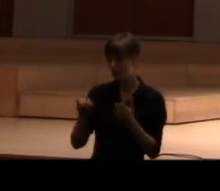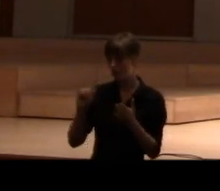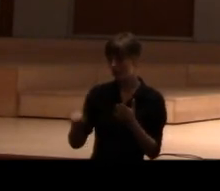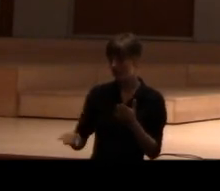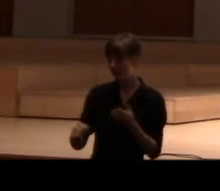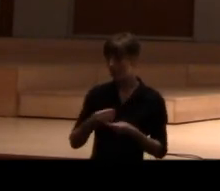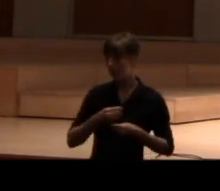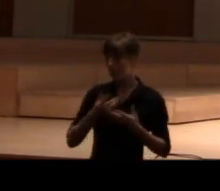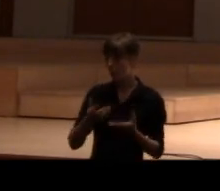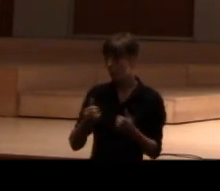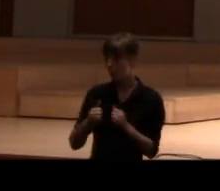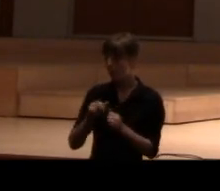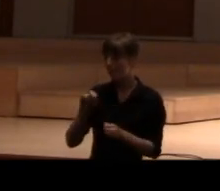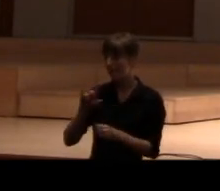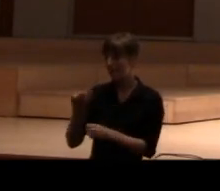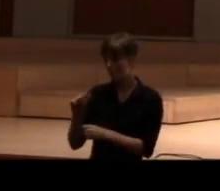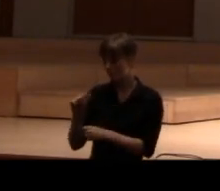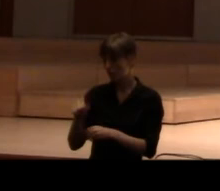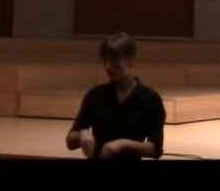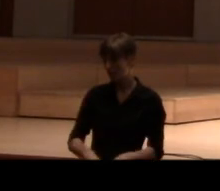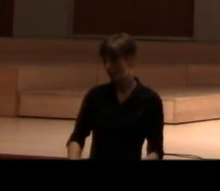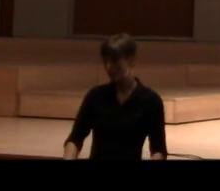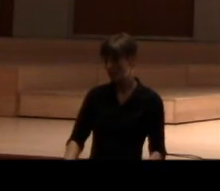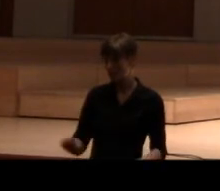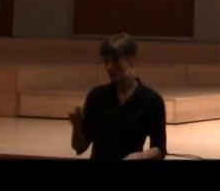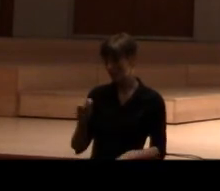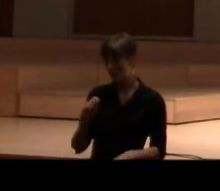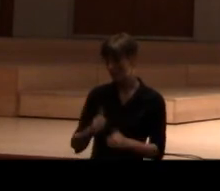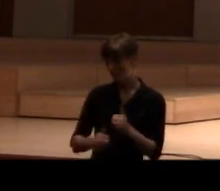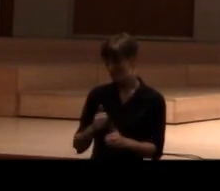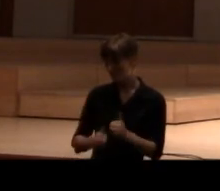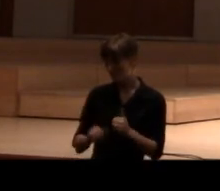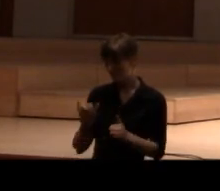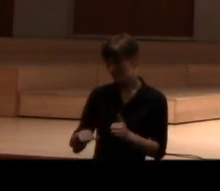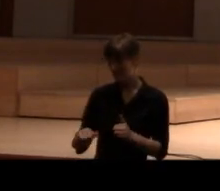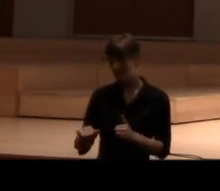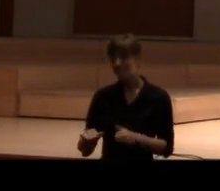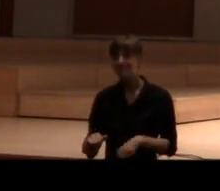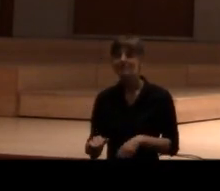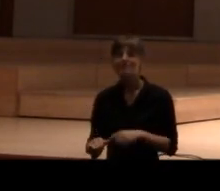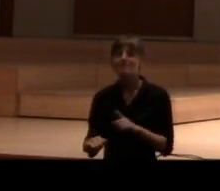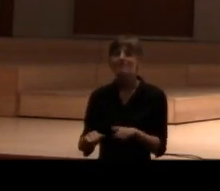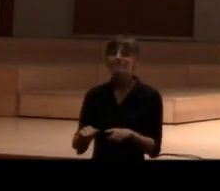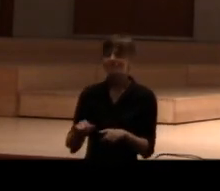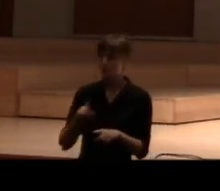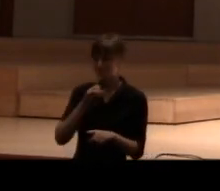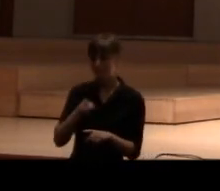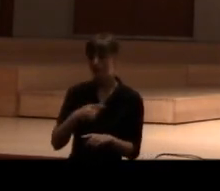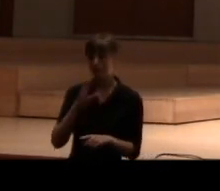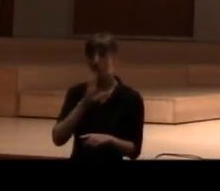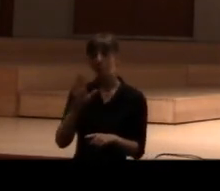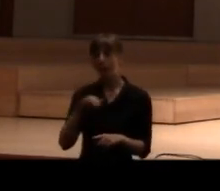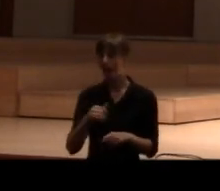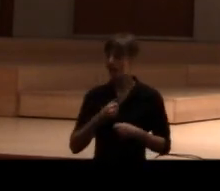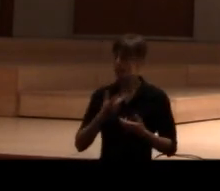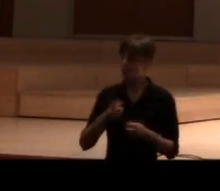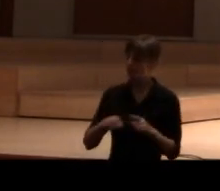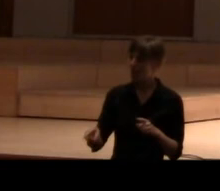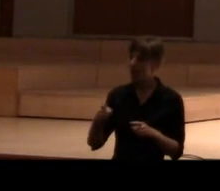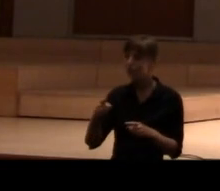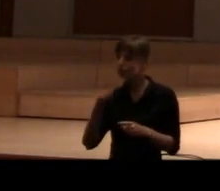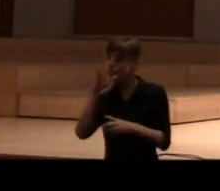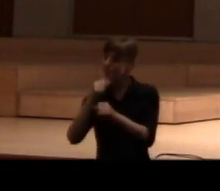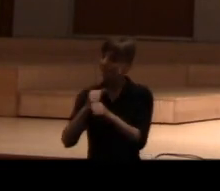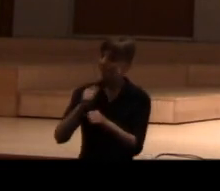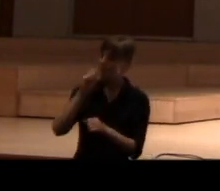control problems attacking a dragon, it's elementary school students, best one of my life. But the point is that we all share this feeling of being